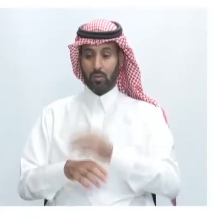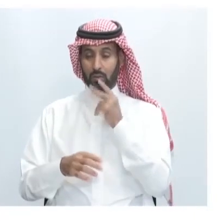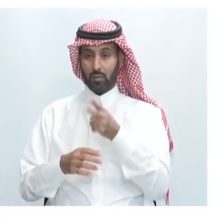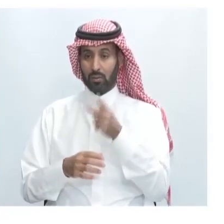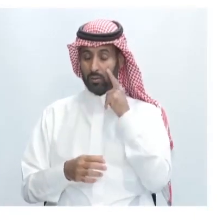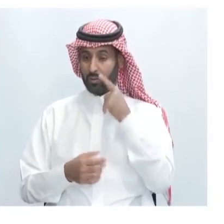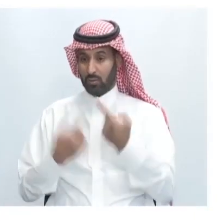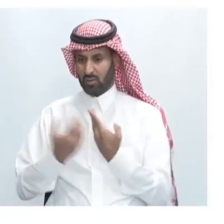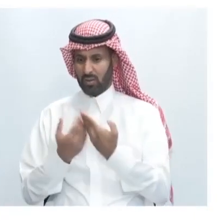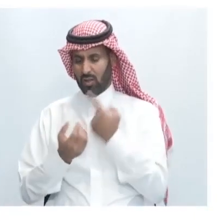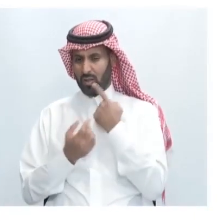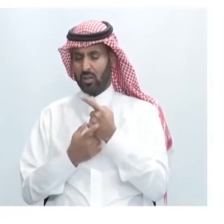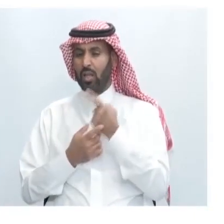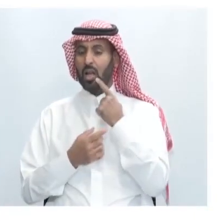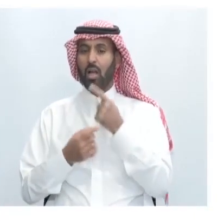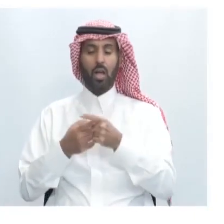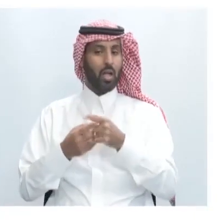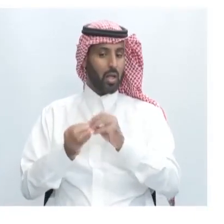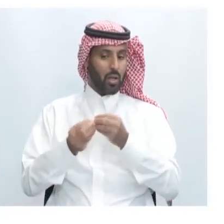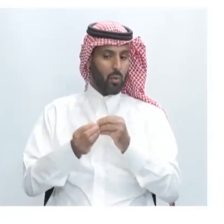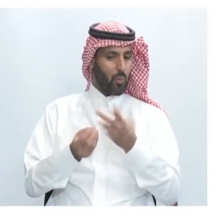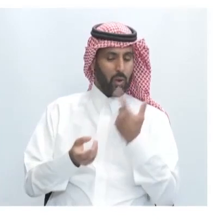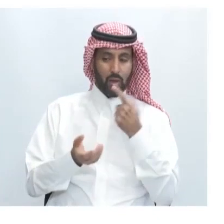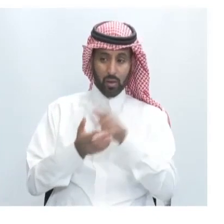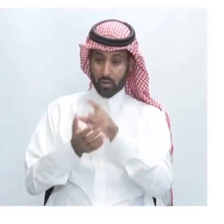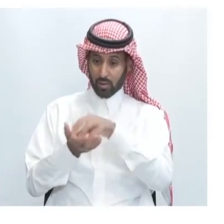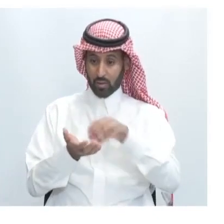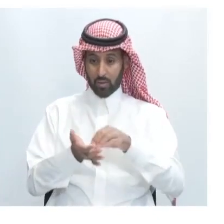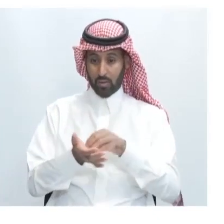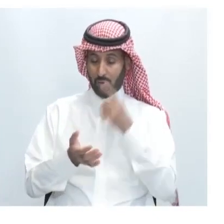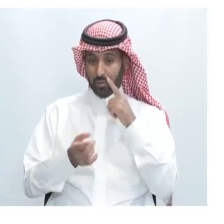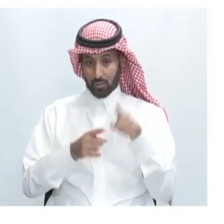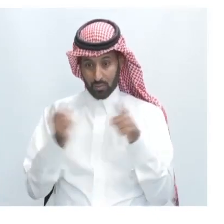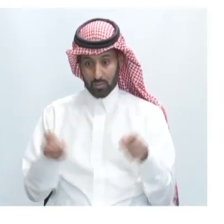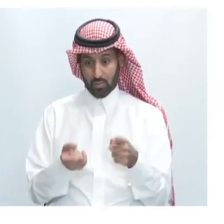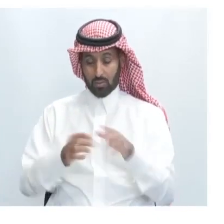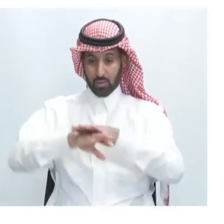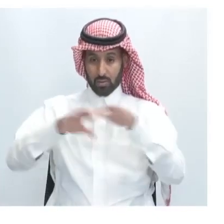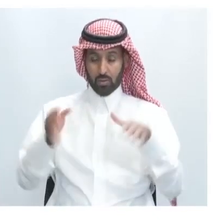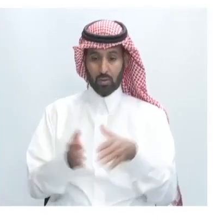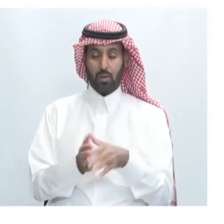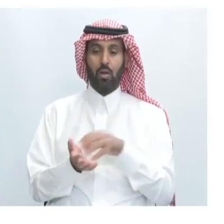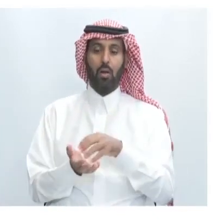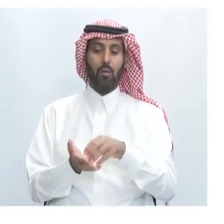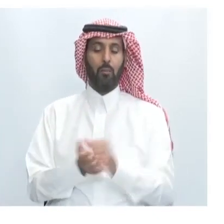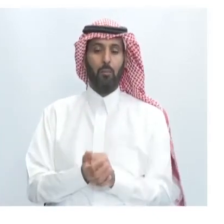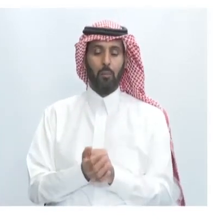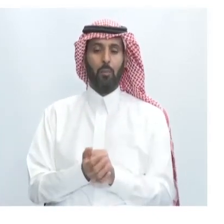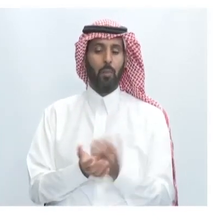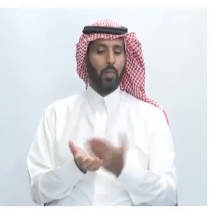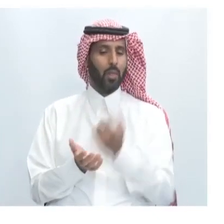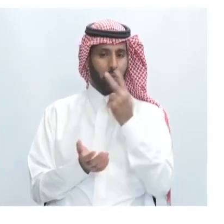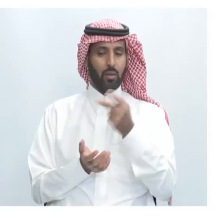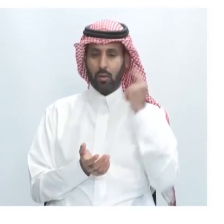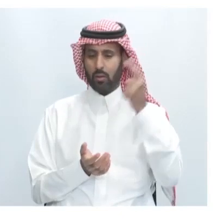to associate colors with where these colors appear in nature. Of course, we associate colors to nature. When